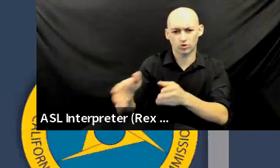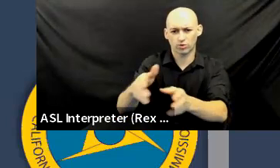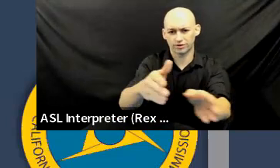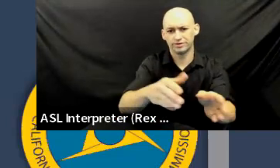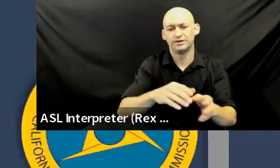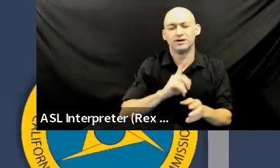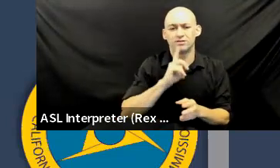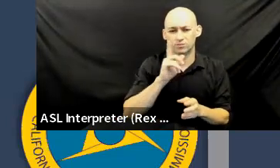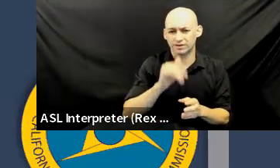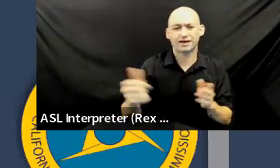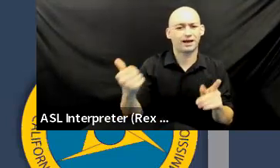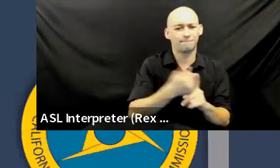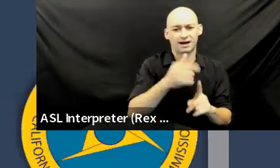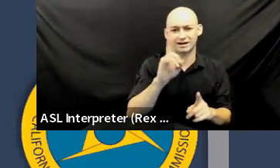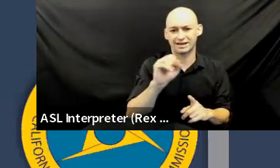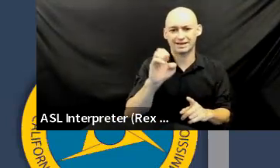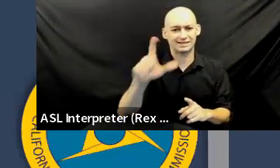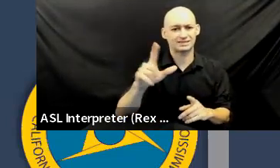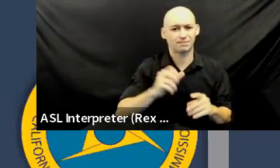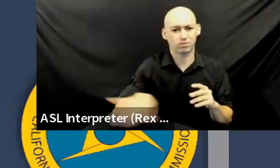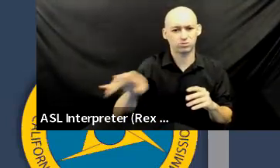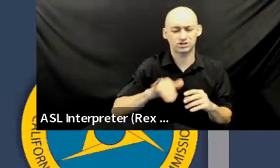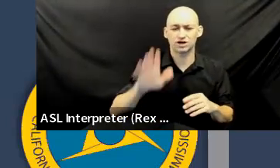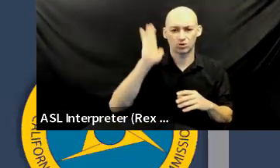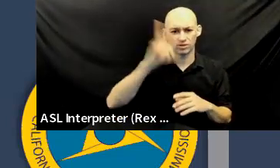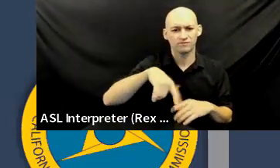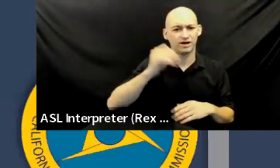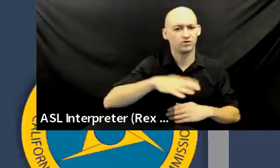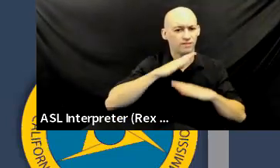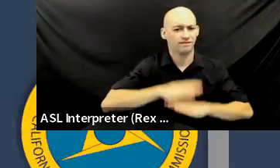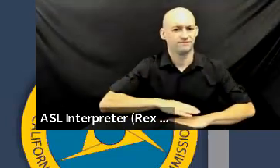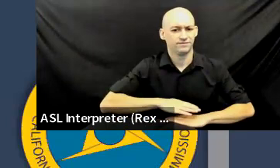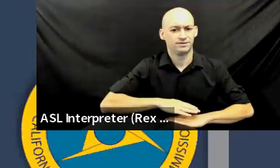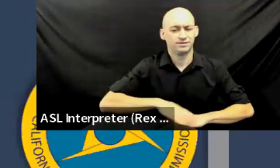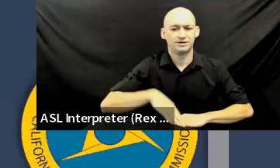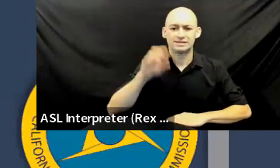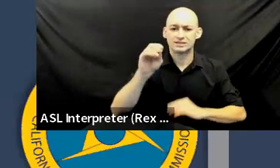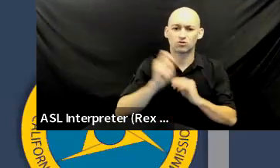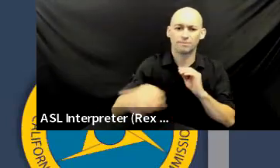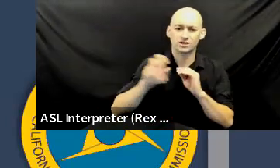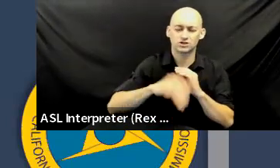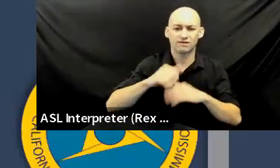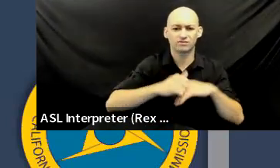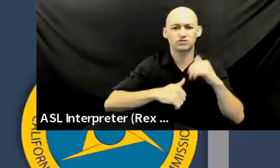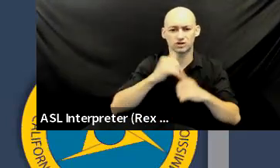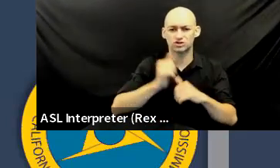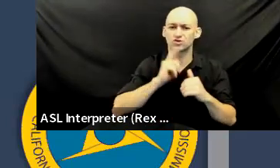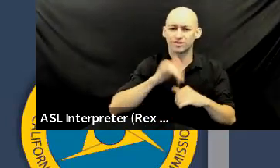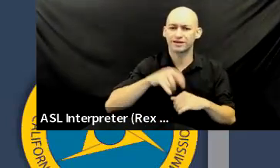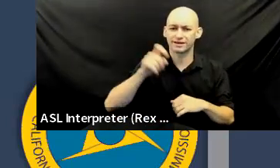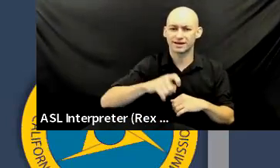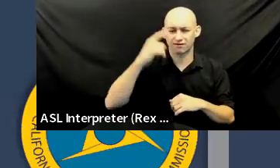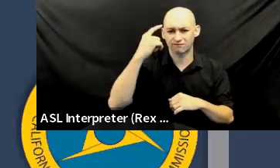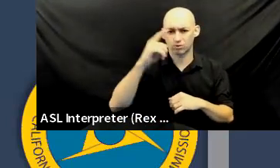diesel pollution will find relief. Zero-emission infrastructure is needed to realize these